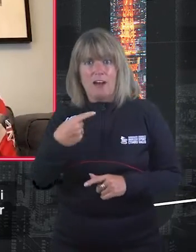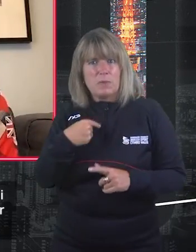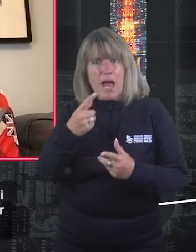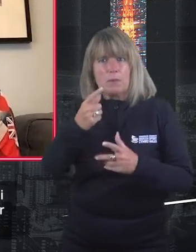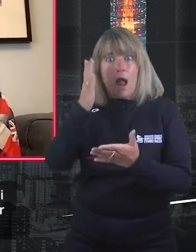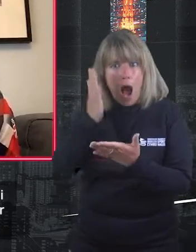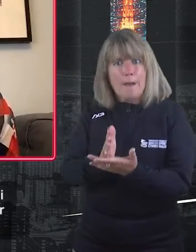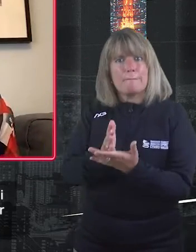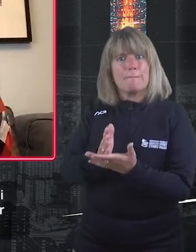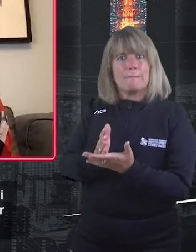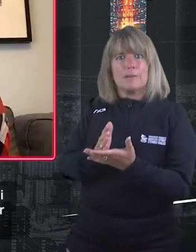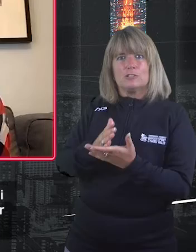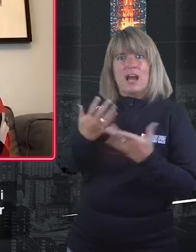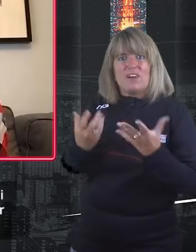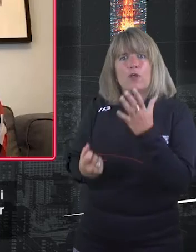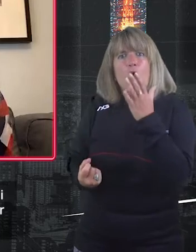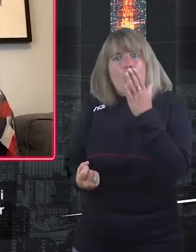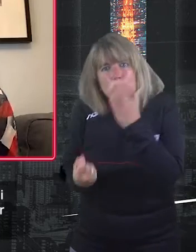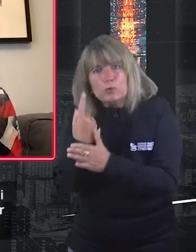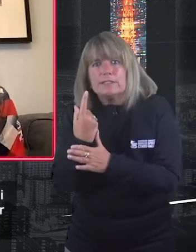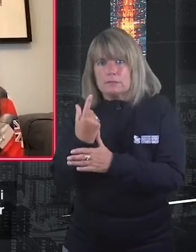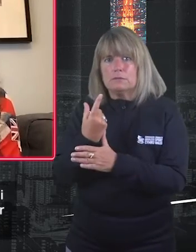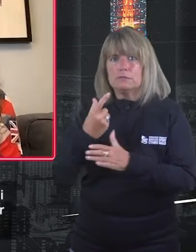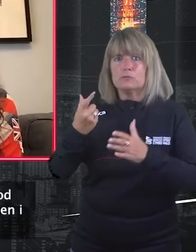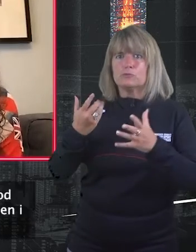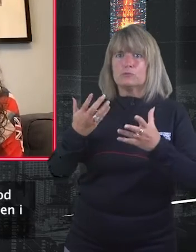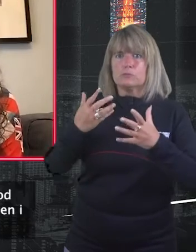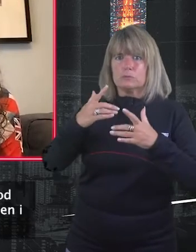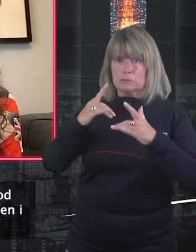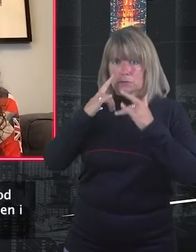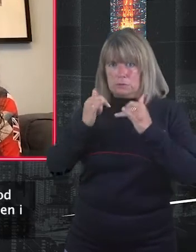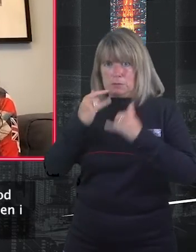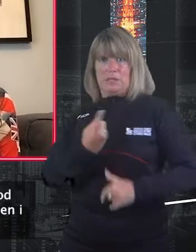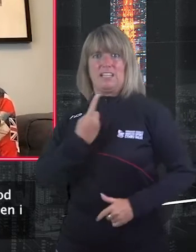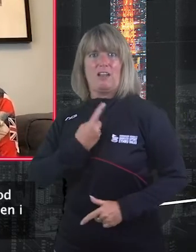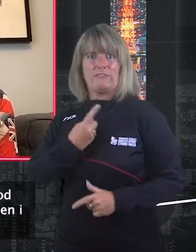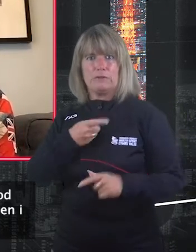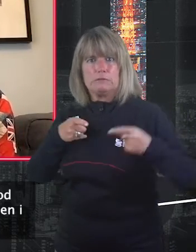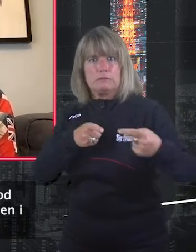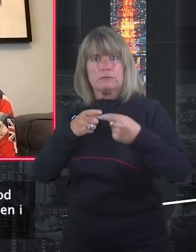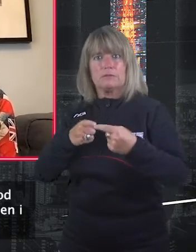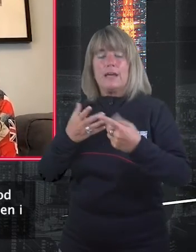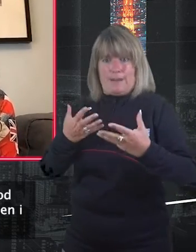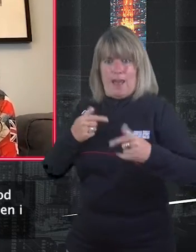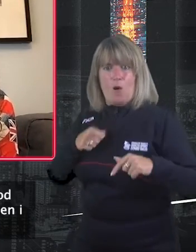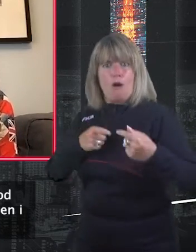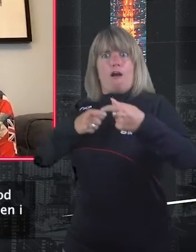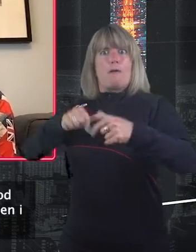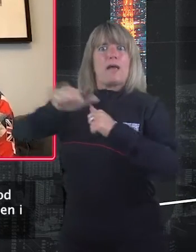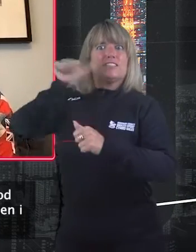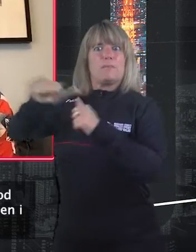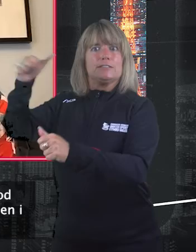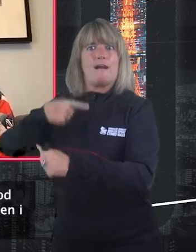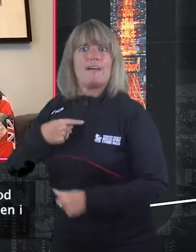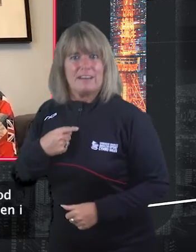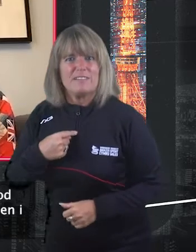had the opportunity to even test myself against them. Now I'm a much better fencer. So yeah, I think these games are the first ones where I'm going, man.